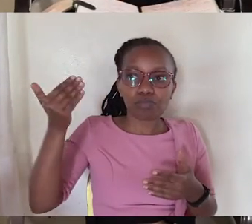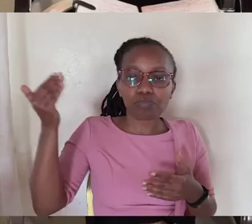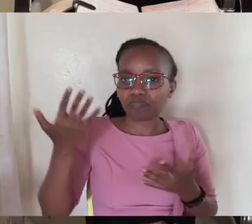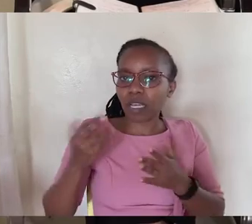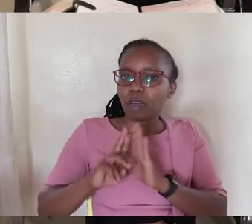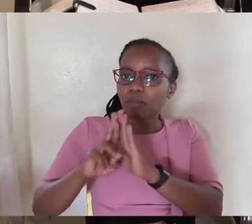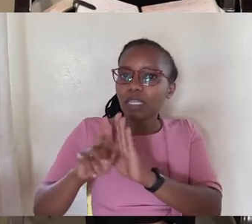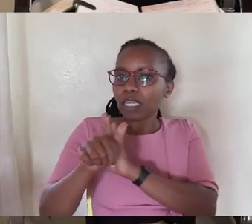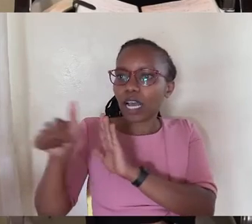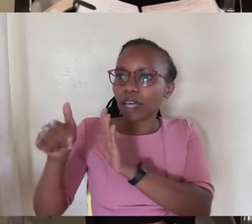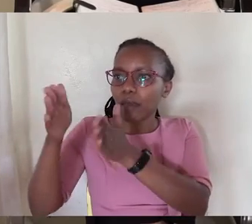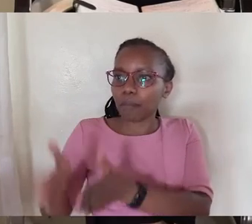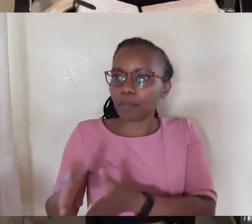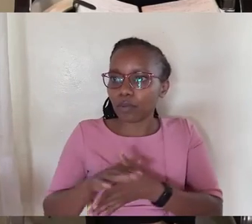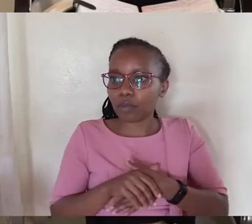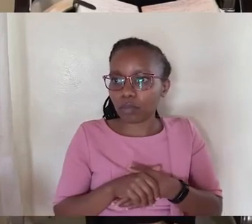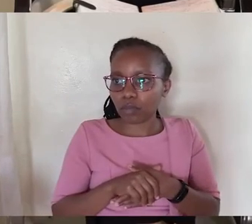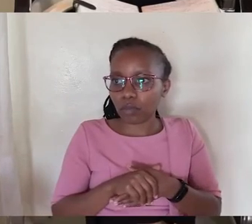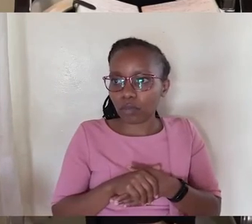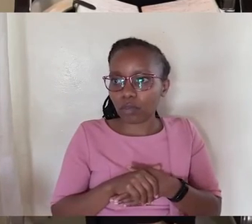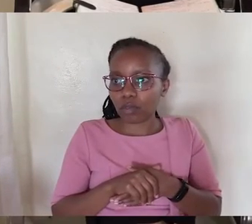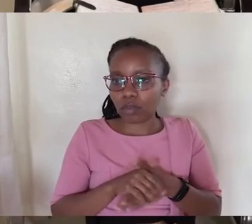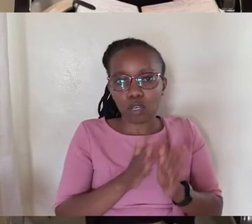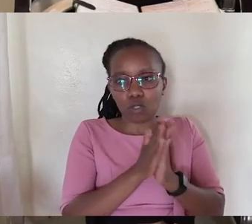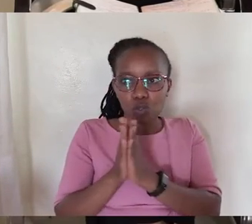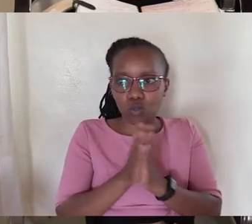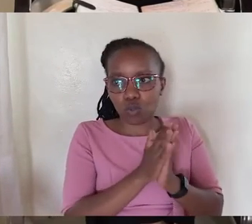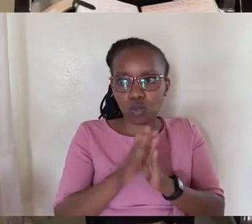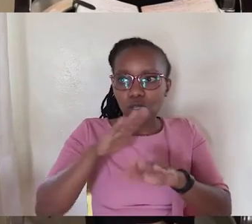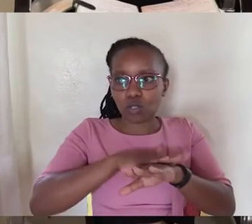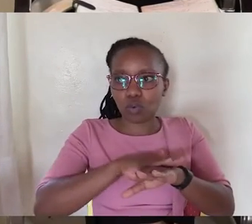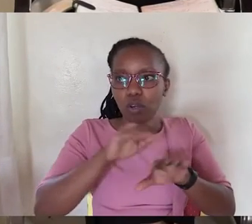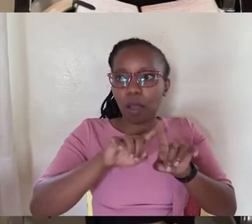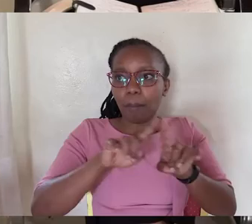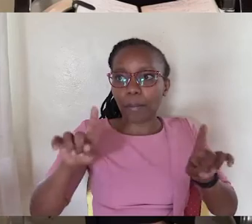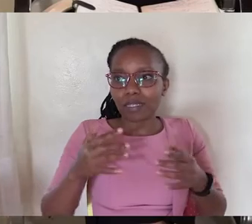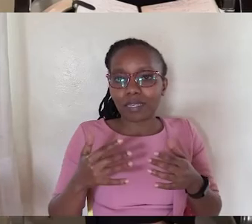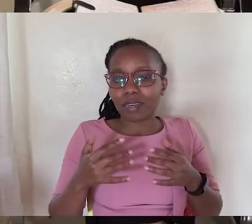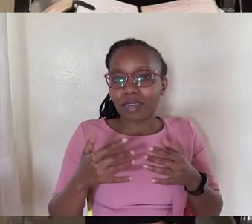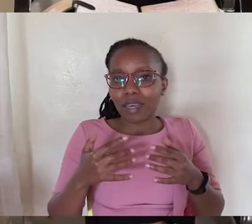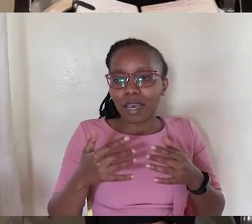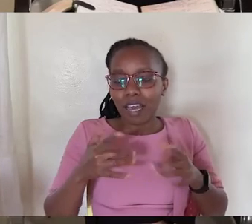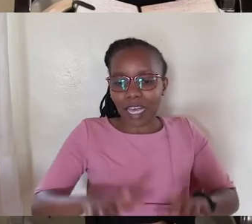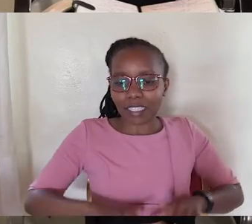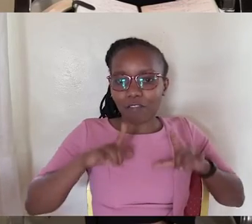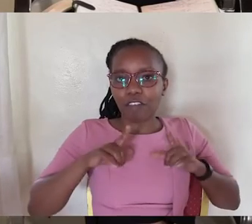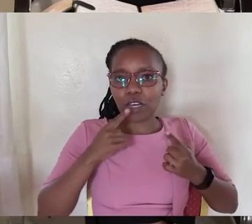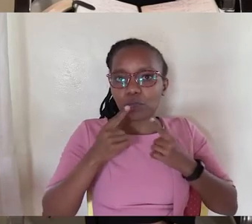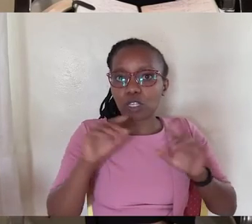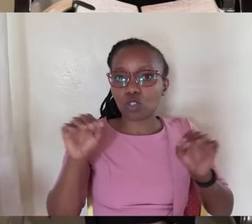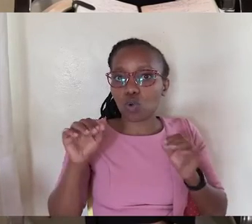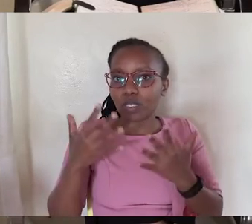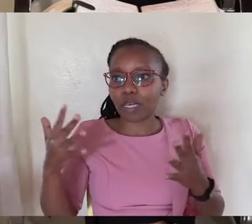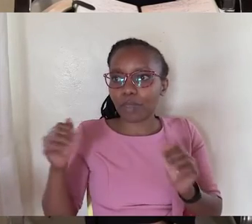somebody else. That Soila, well, I appreciate the story, thank you very much, but it is not the victim or the survivor speaking. There's something that